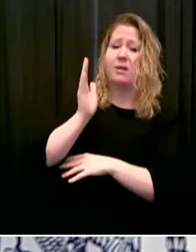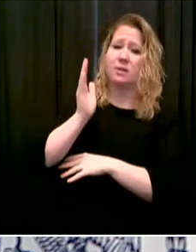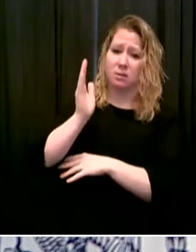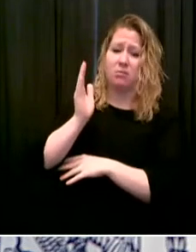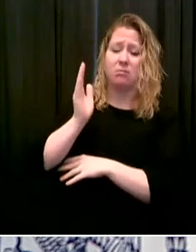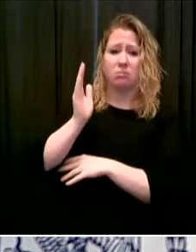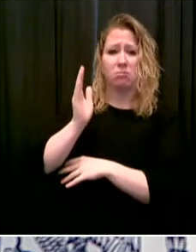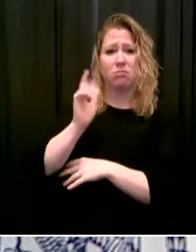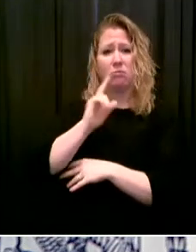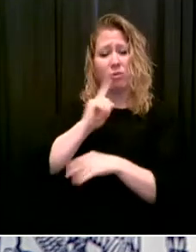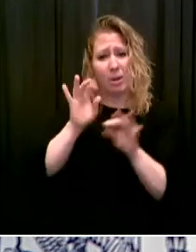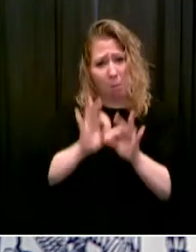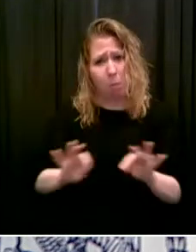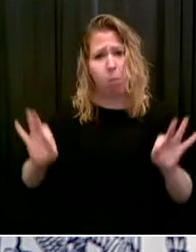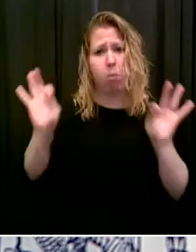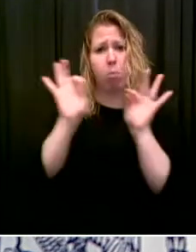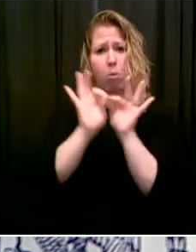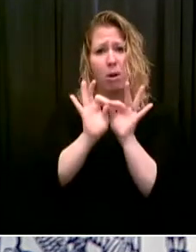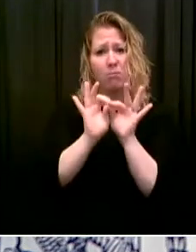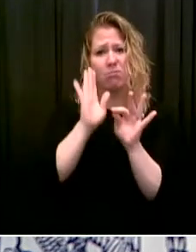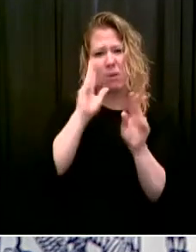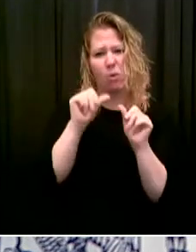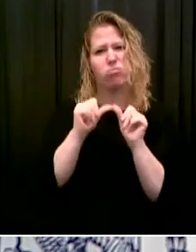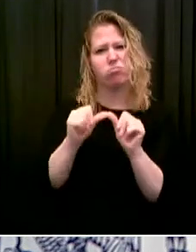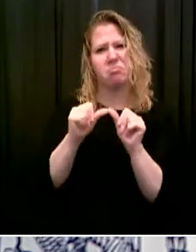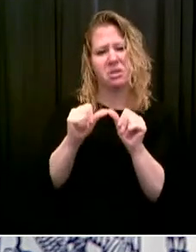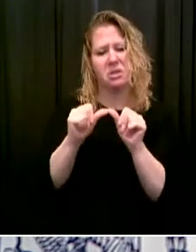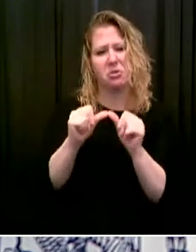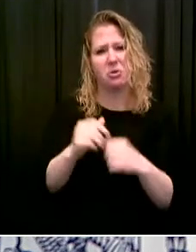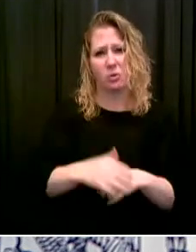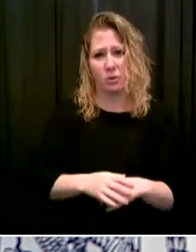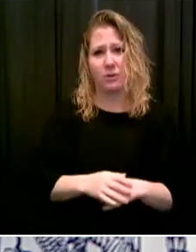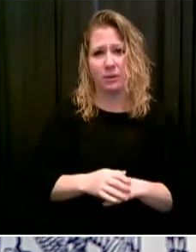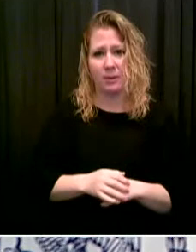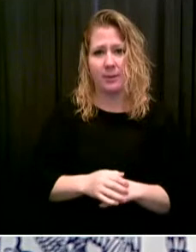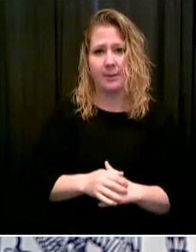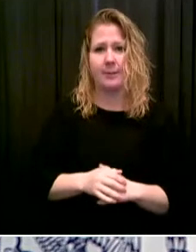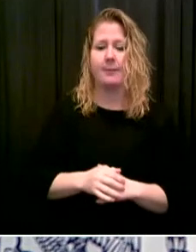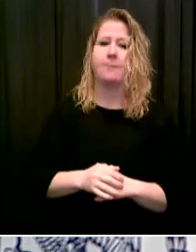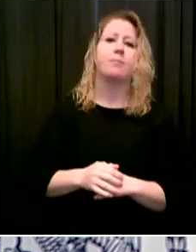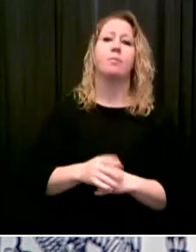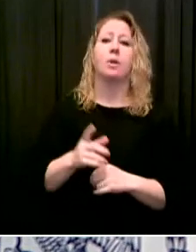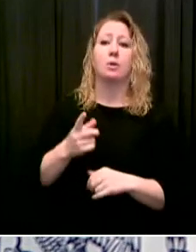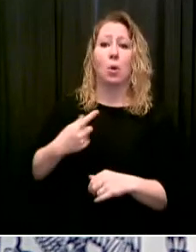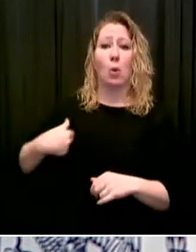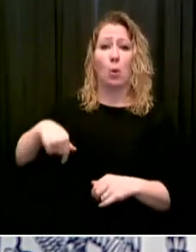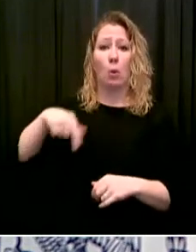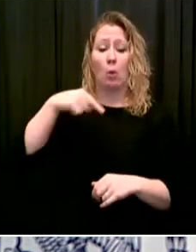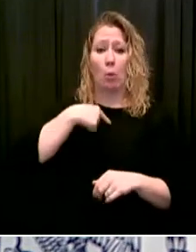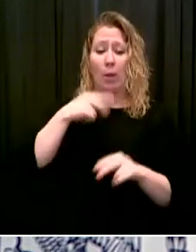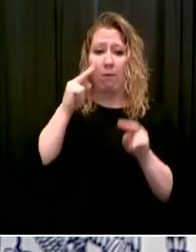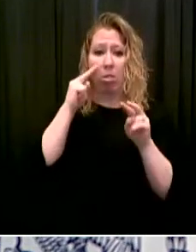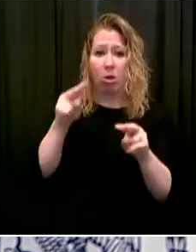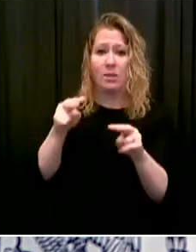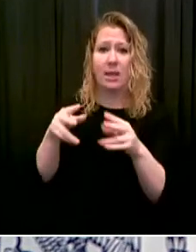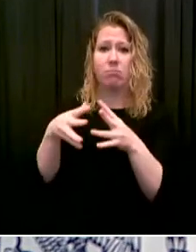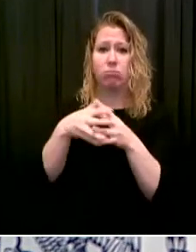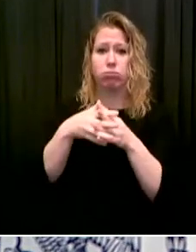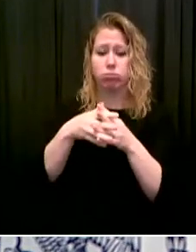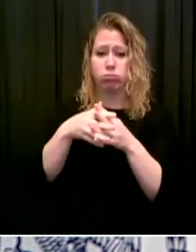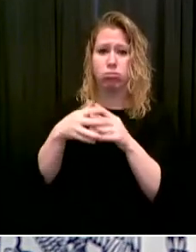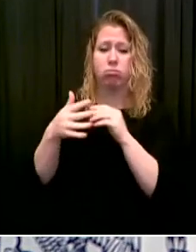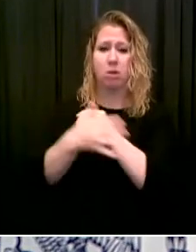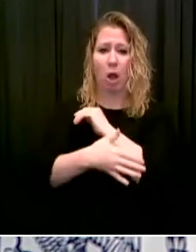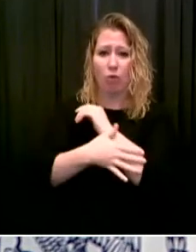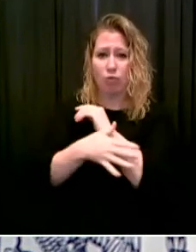We did a little analysis about the kind of briefings that have been given around the country by mayors, governors in the context of COVID, particularly